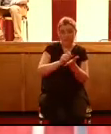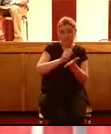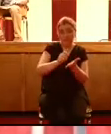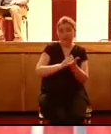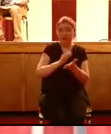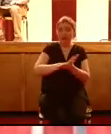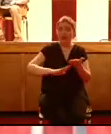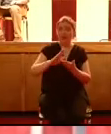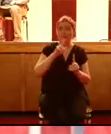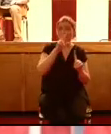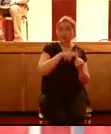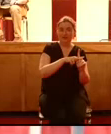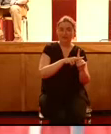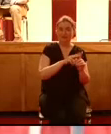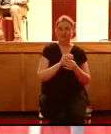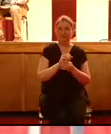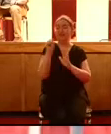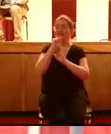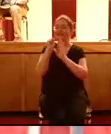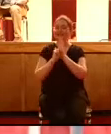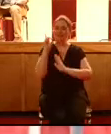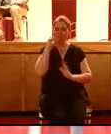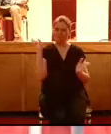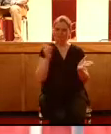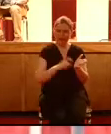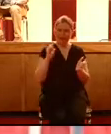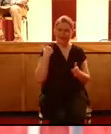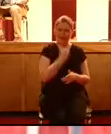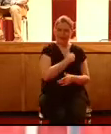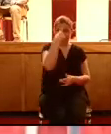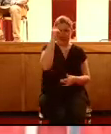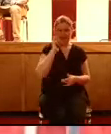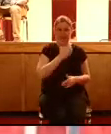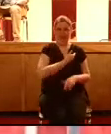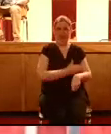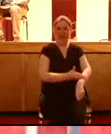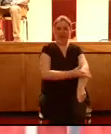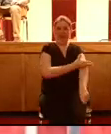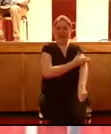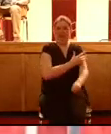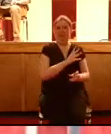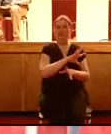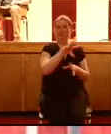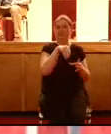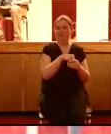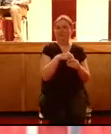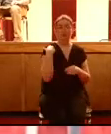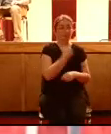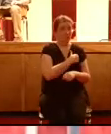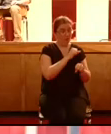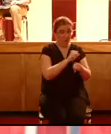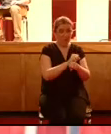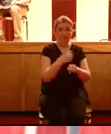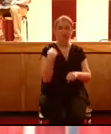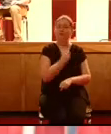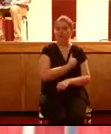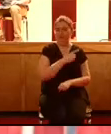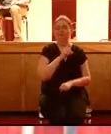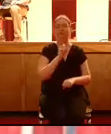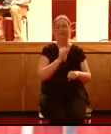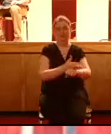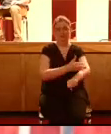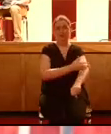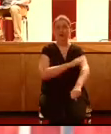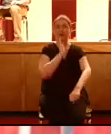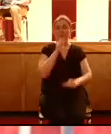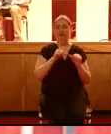recognized from the state due to our increased participation. So we are working and we are making strides in this, and we're going to continue to do